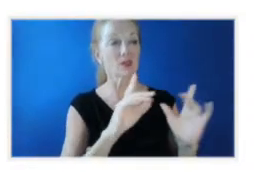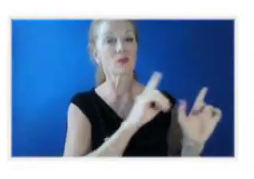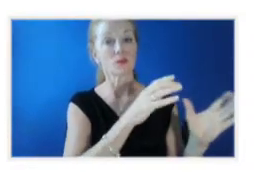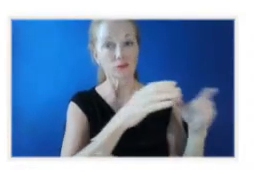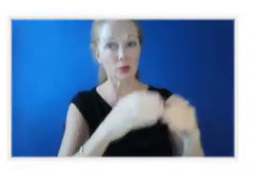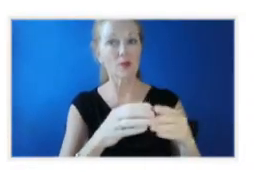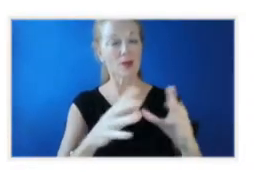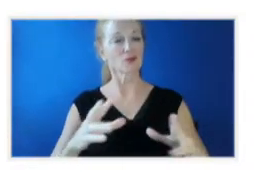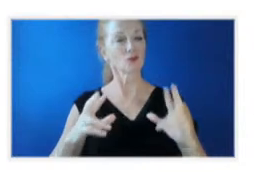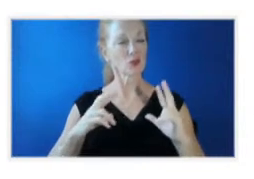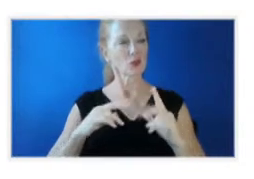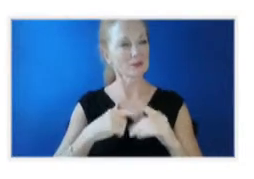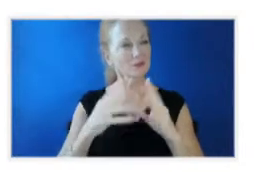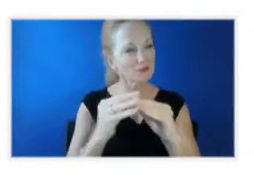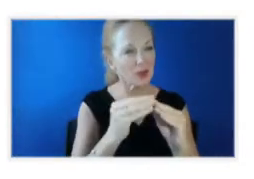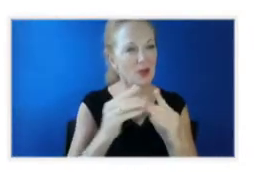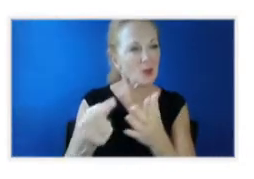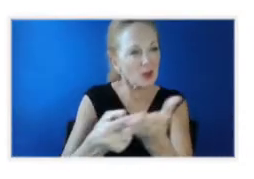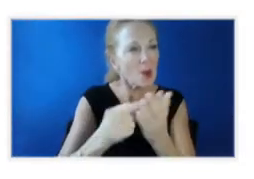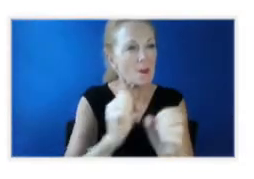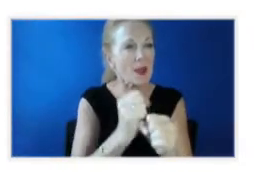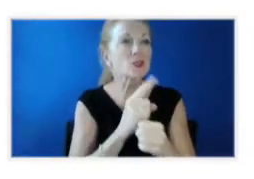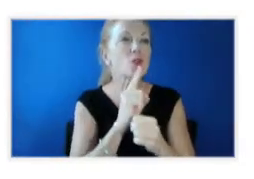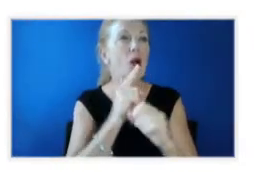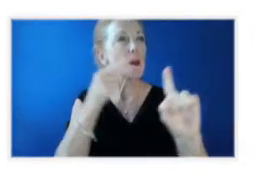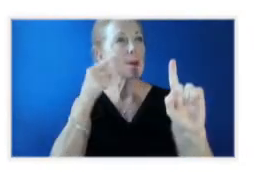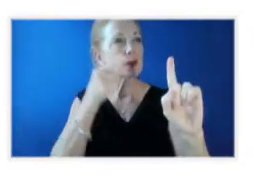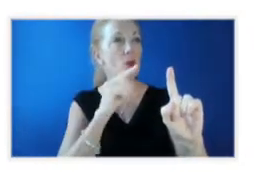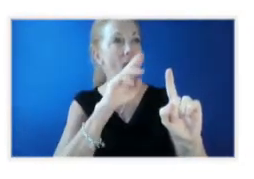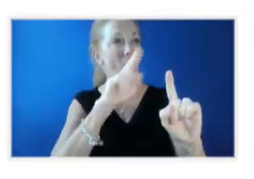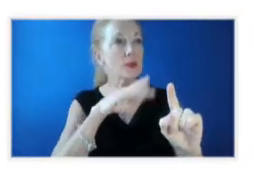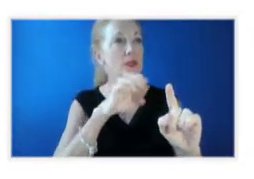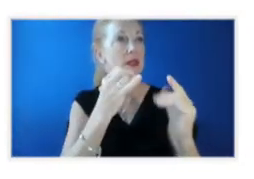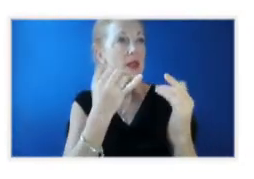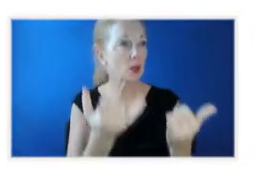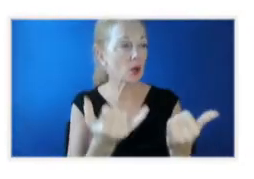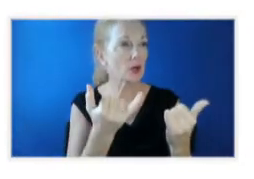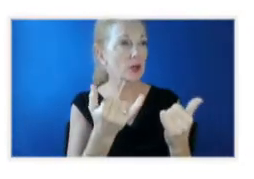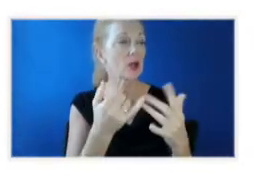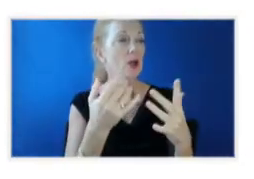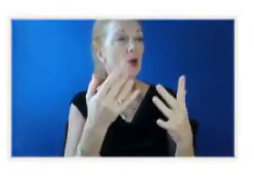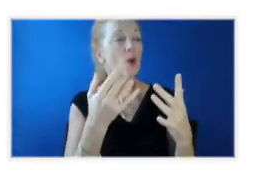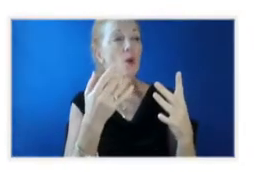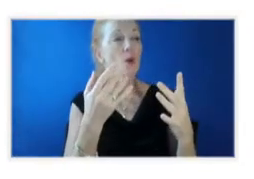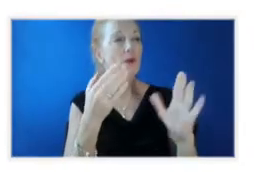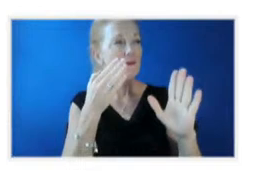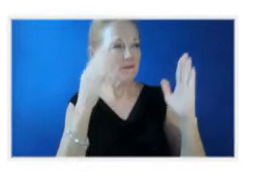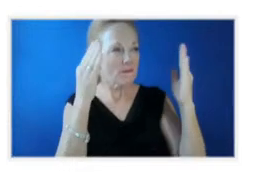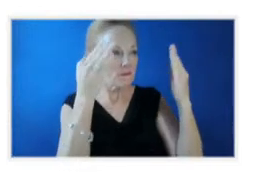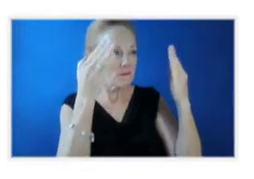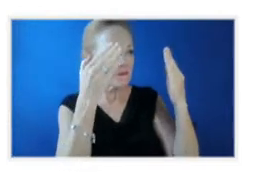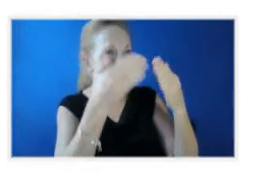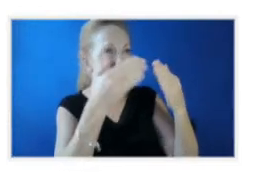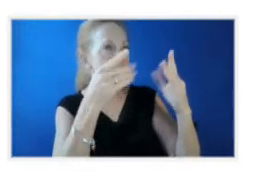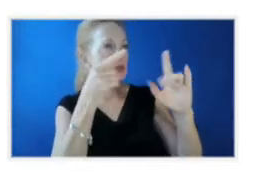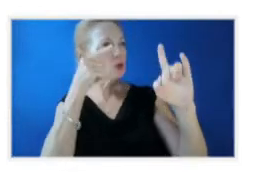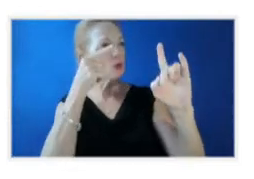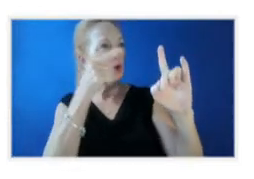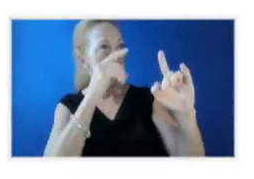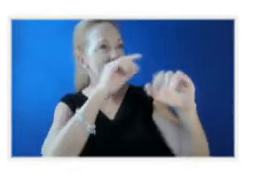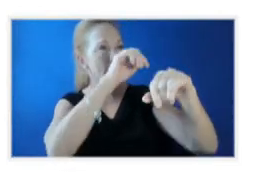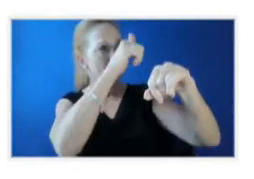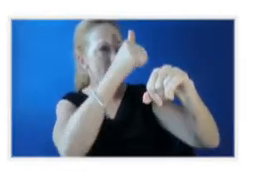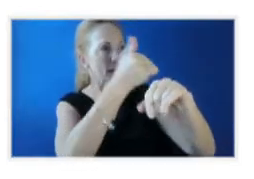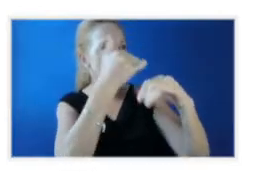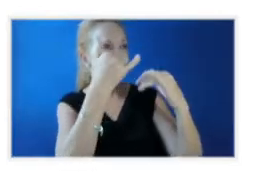was to make sure that our mission was up to date and focused on what we are what our goals are set for in today's